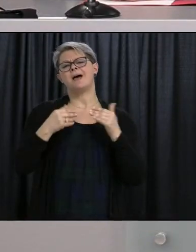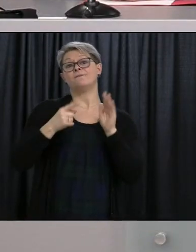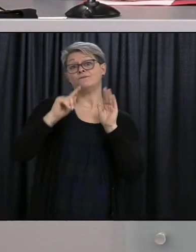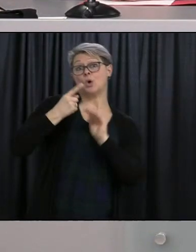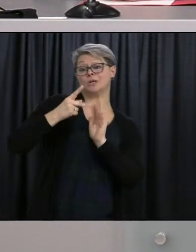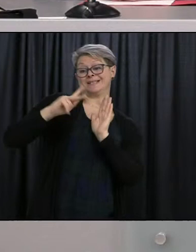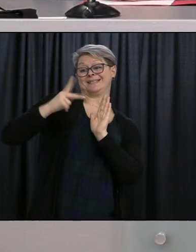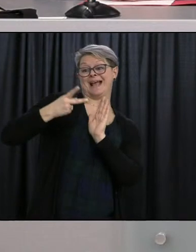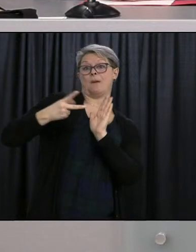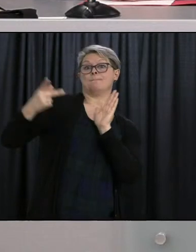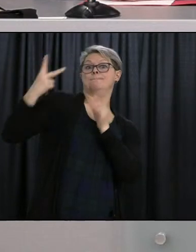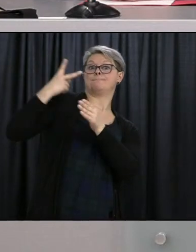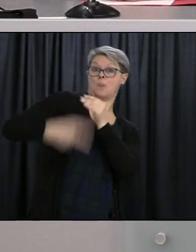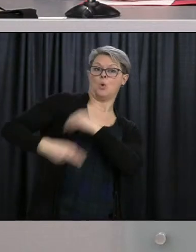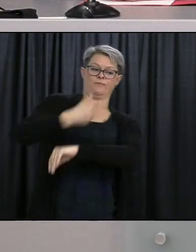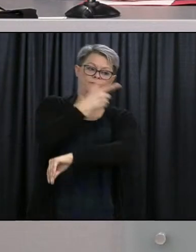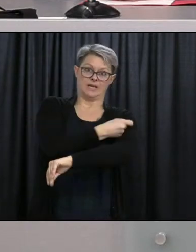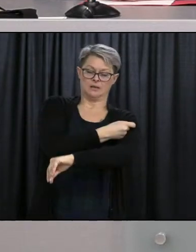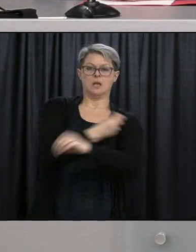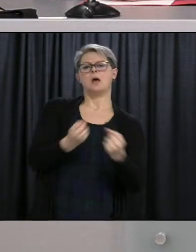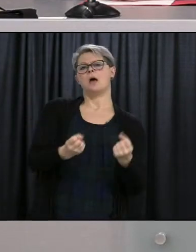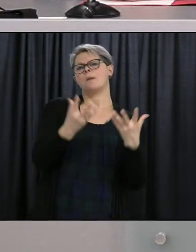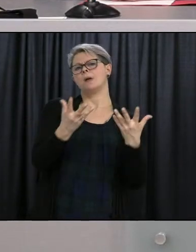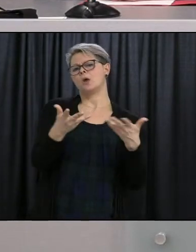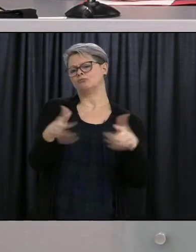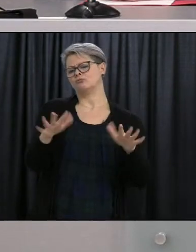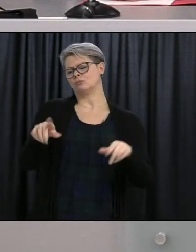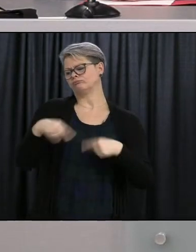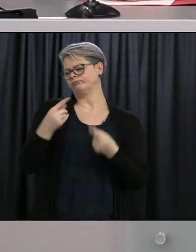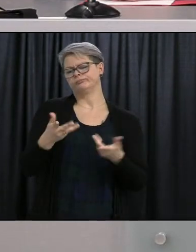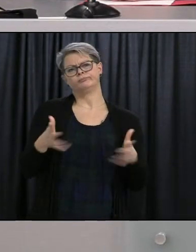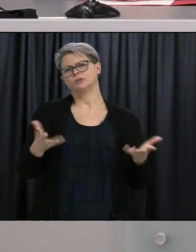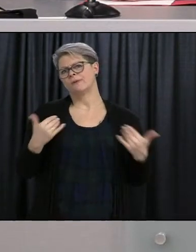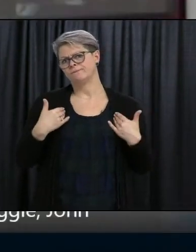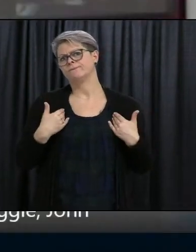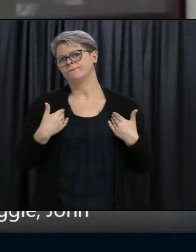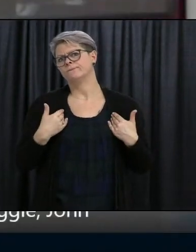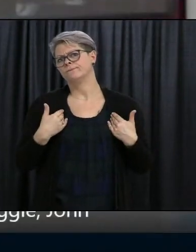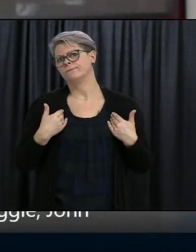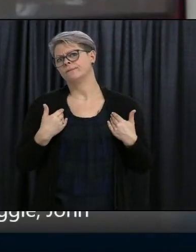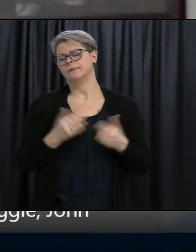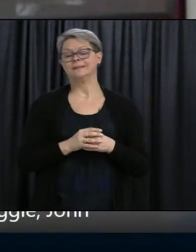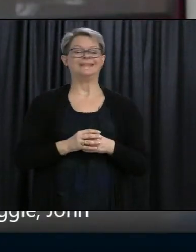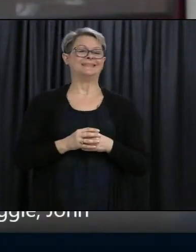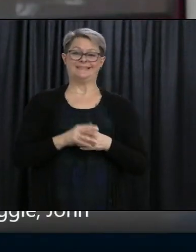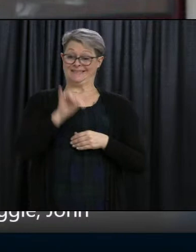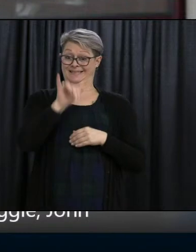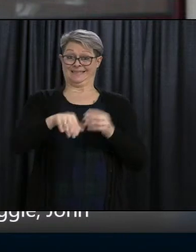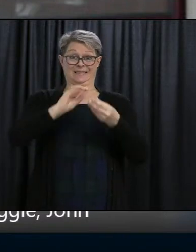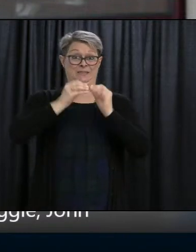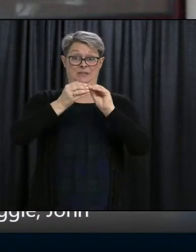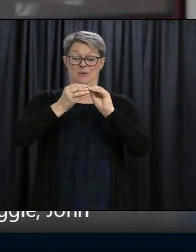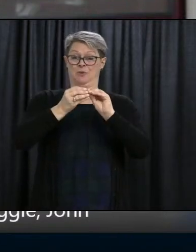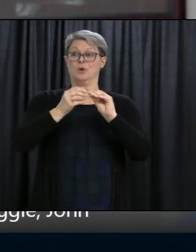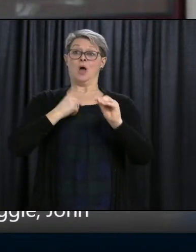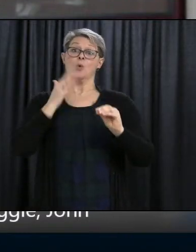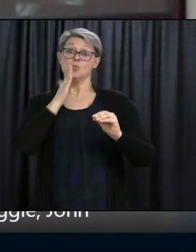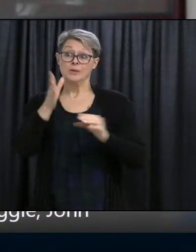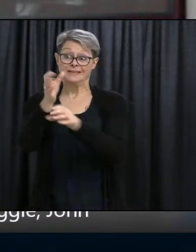vaccine and are now considered inoculated? I would get that number for you, but from the top of my head,